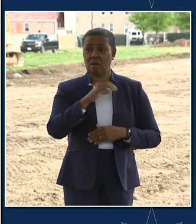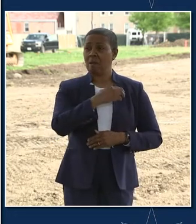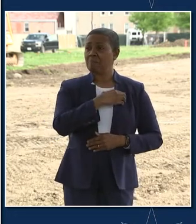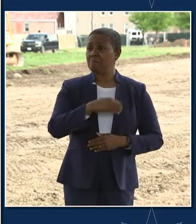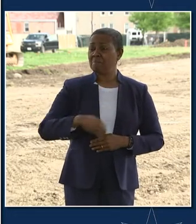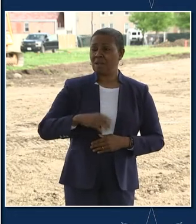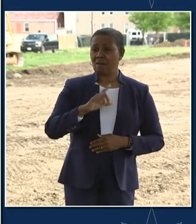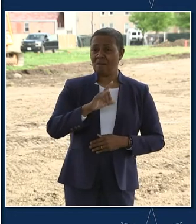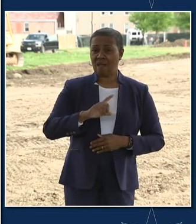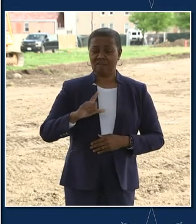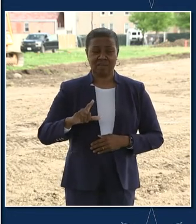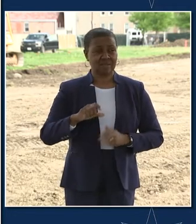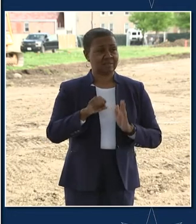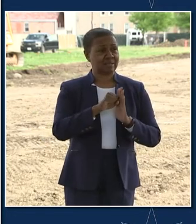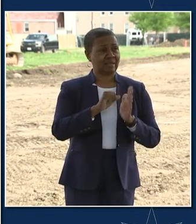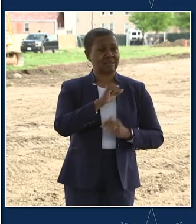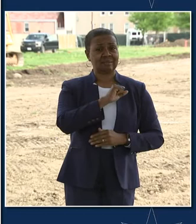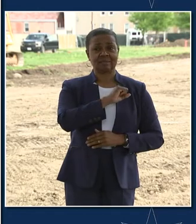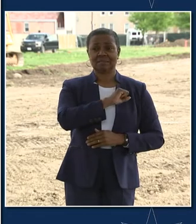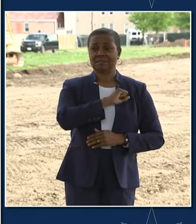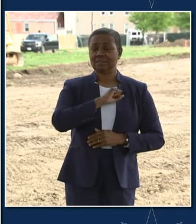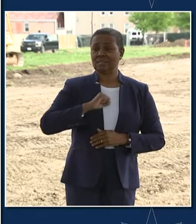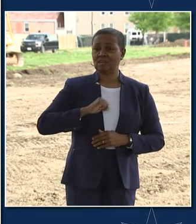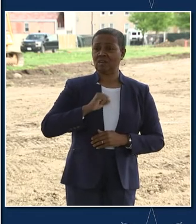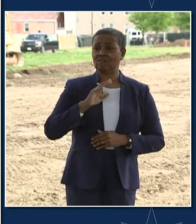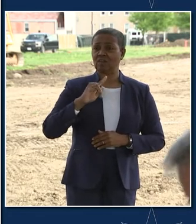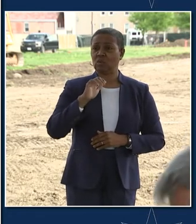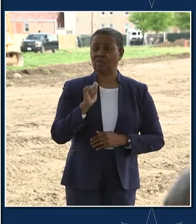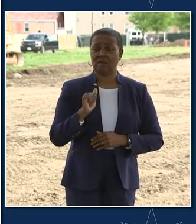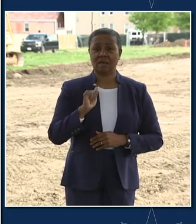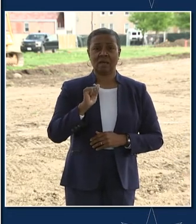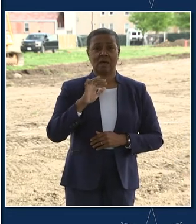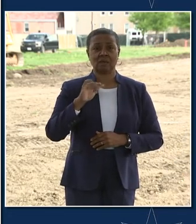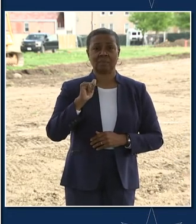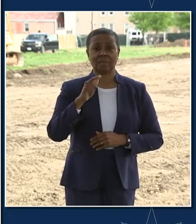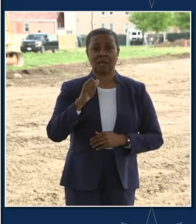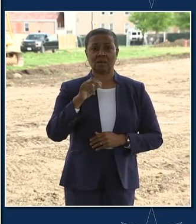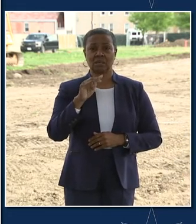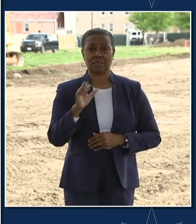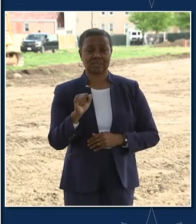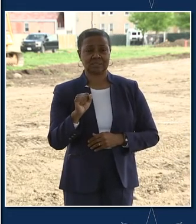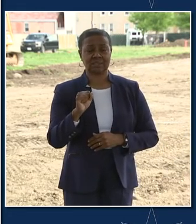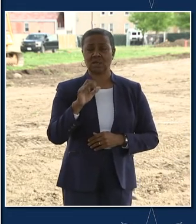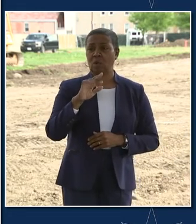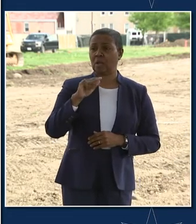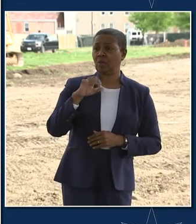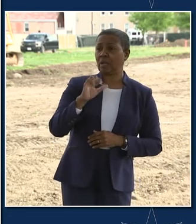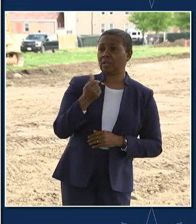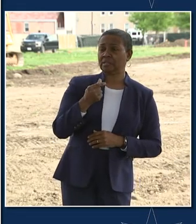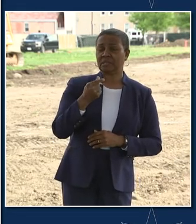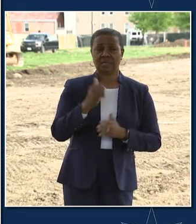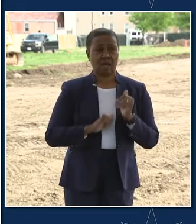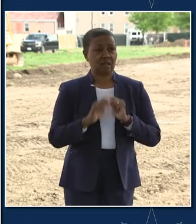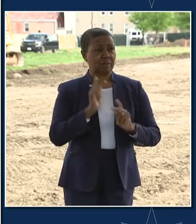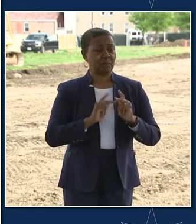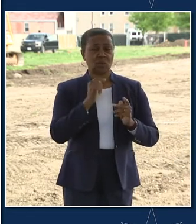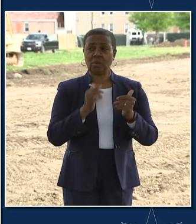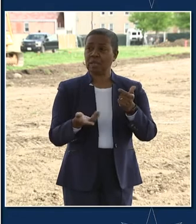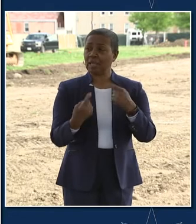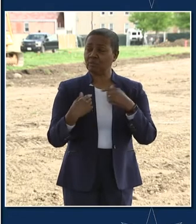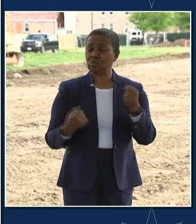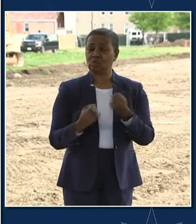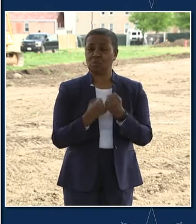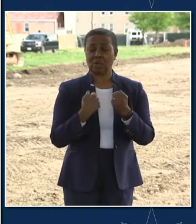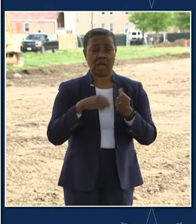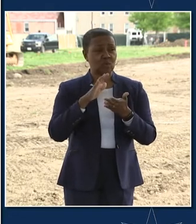Lightfoot, State Senator Villanueva, Alderman Cardenas, and Rodriguez, and everyone else who came out to